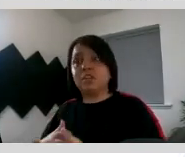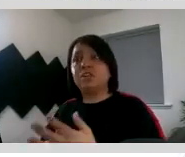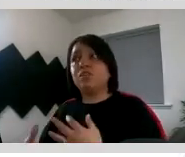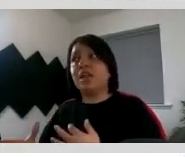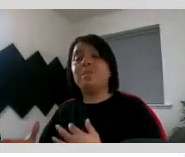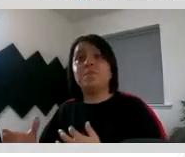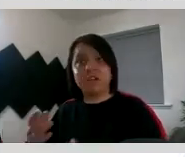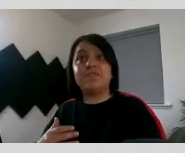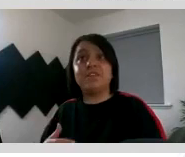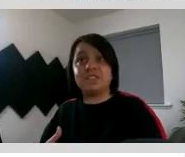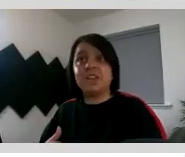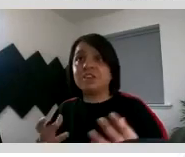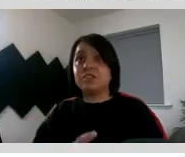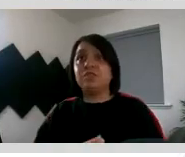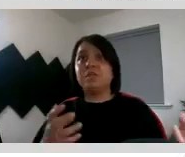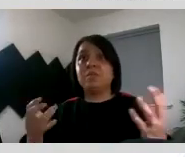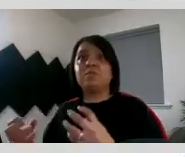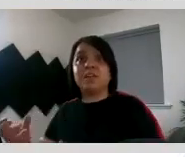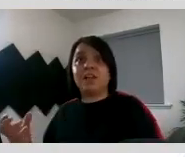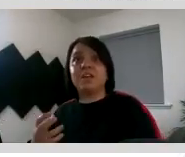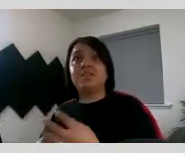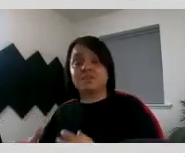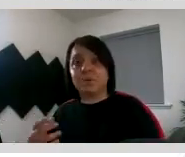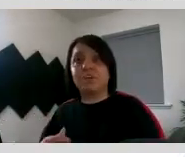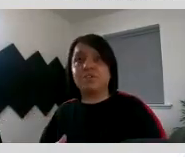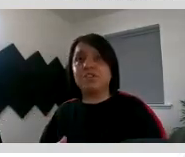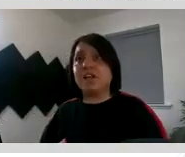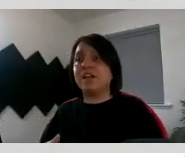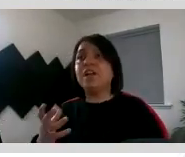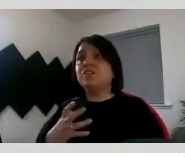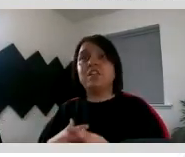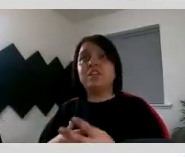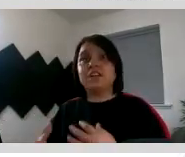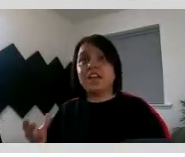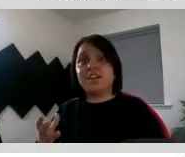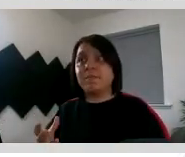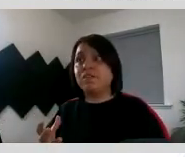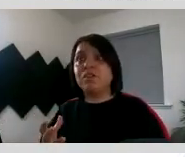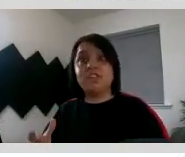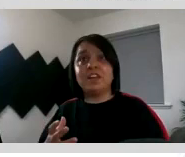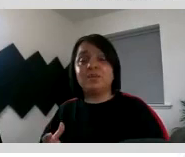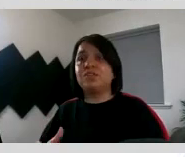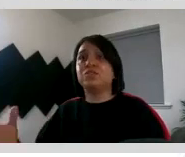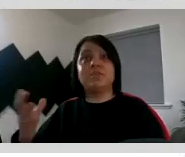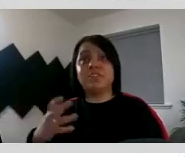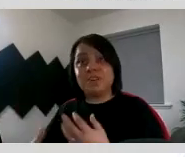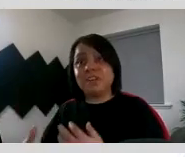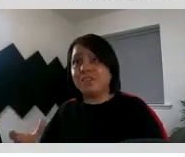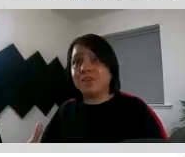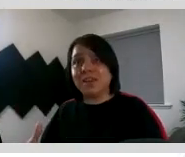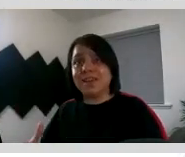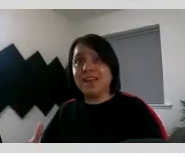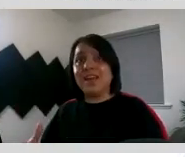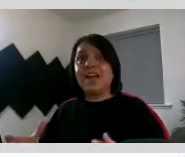they could claim benefits. So European people could claim benefits by coming to the UK. So they didn't care about learning the language. They just wanted the money of